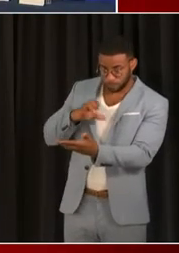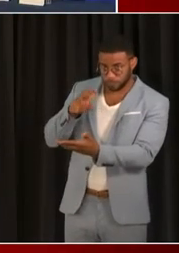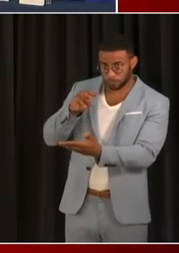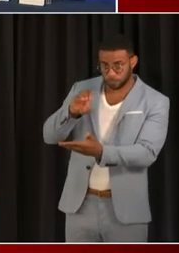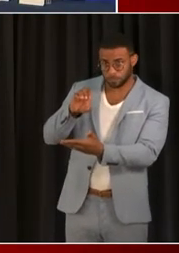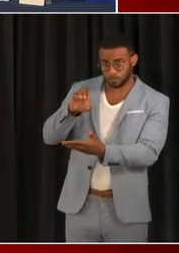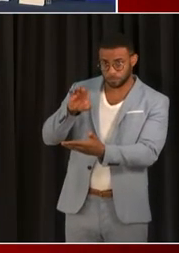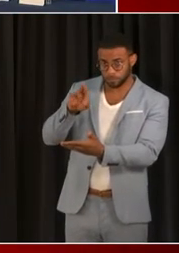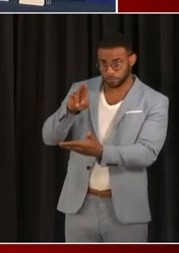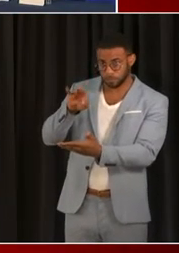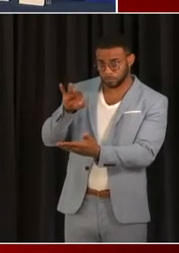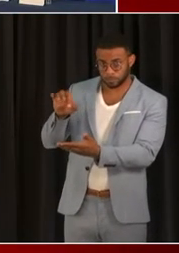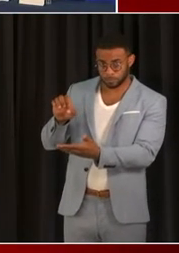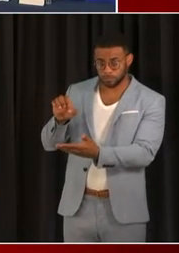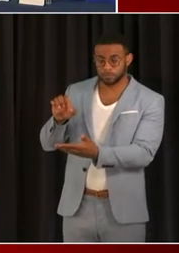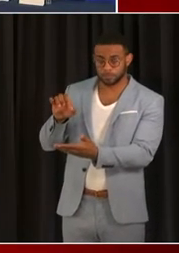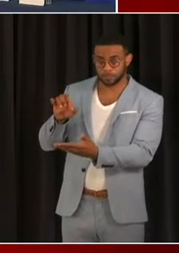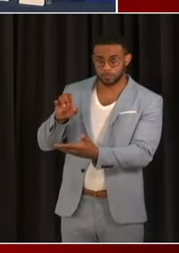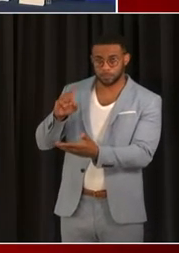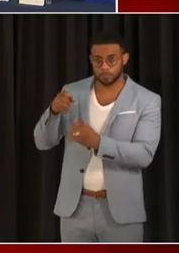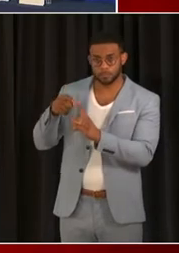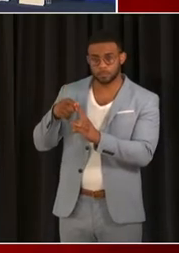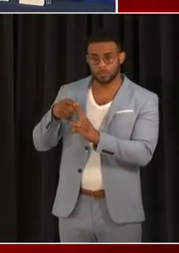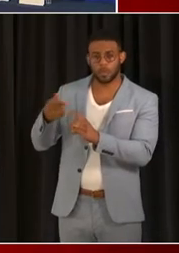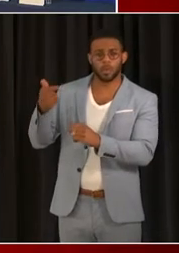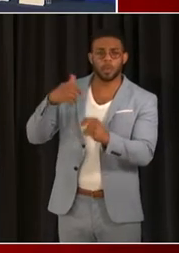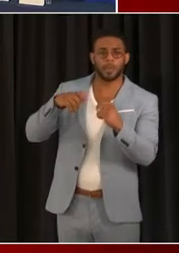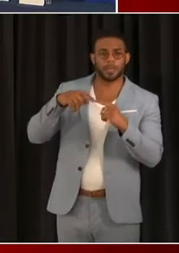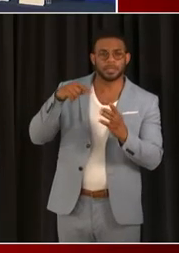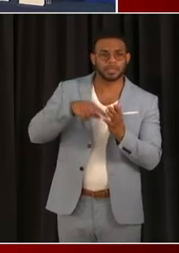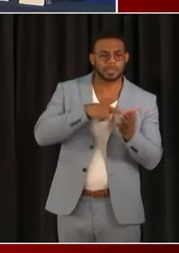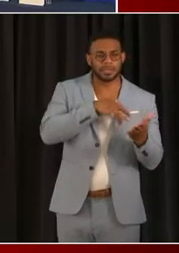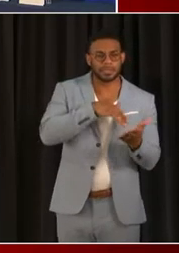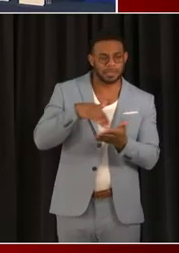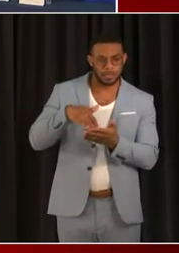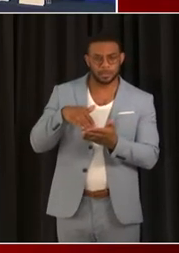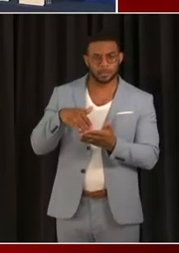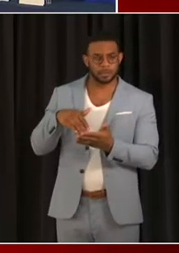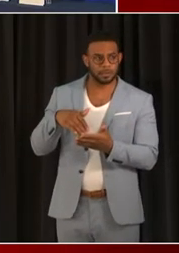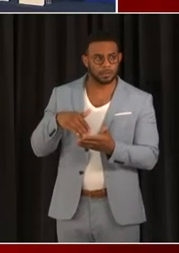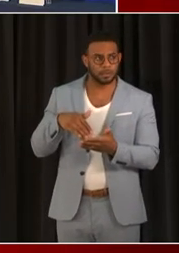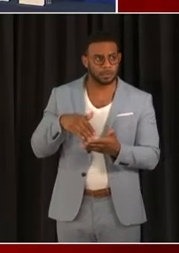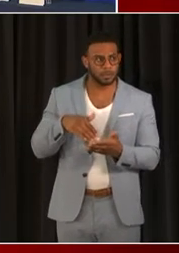Councilman McDuffie in that regard, and going back to the study and the